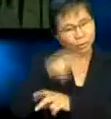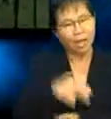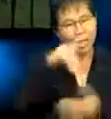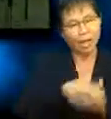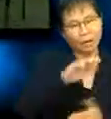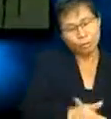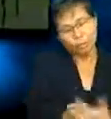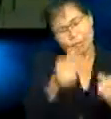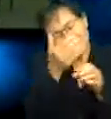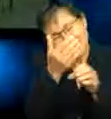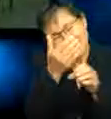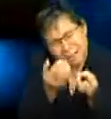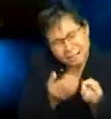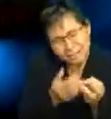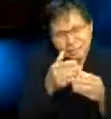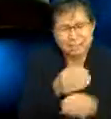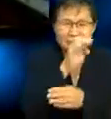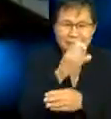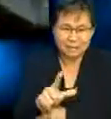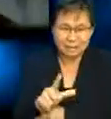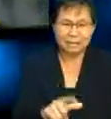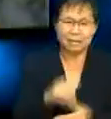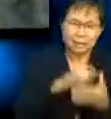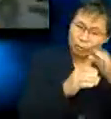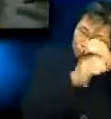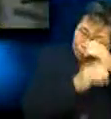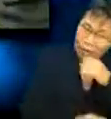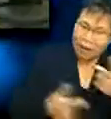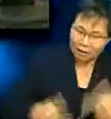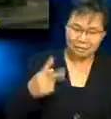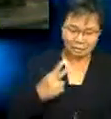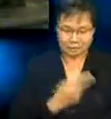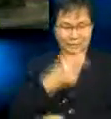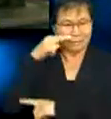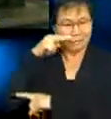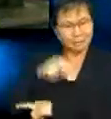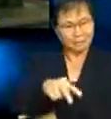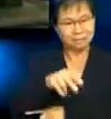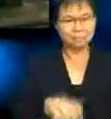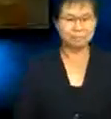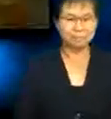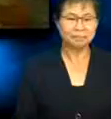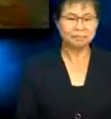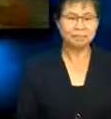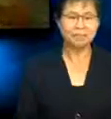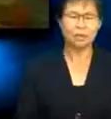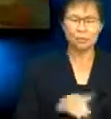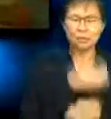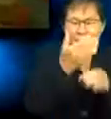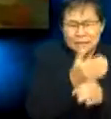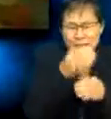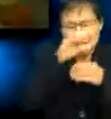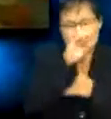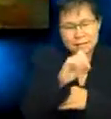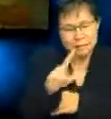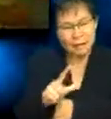look at those tiny cells that the microscope lets us see. Those little